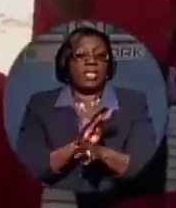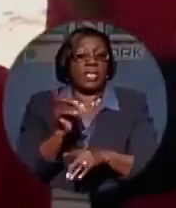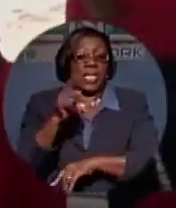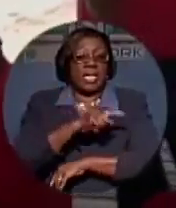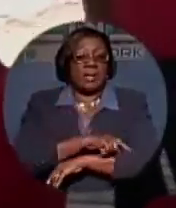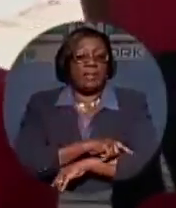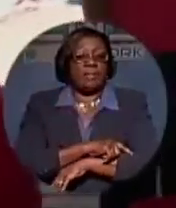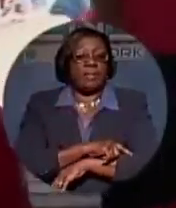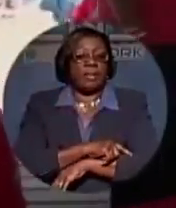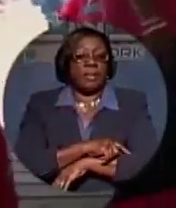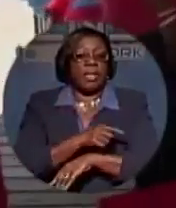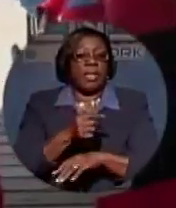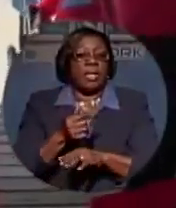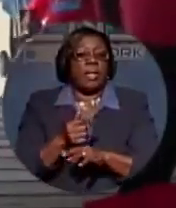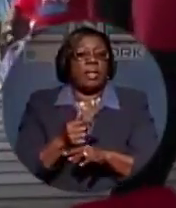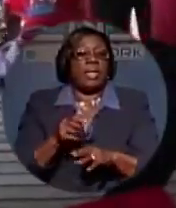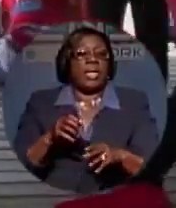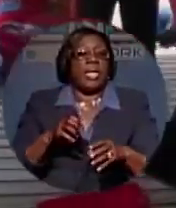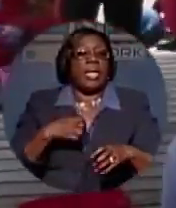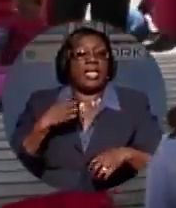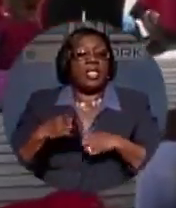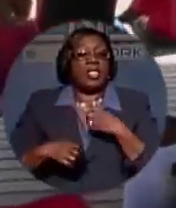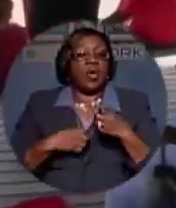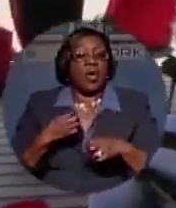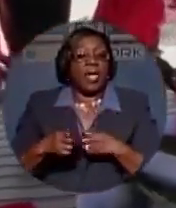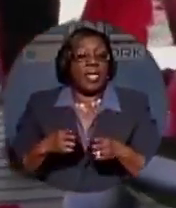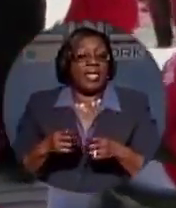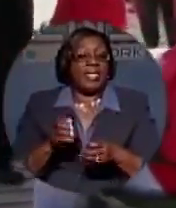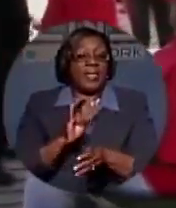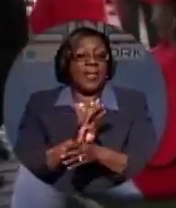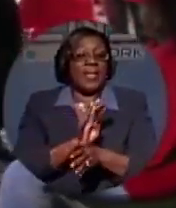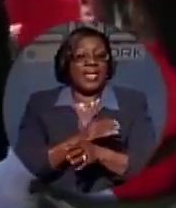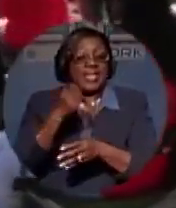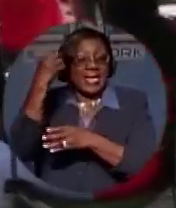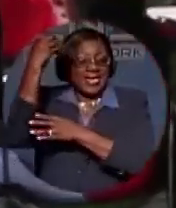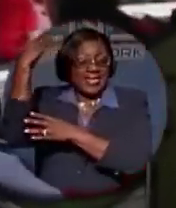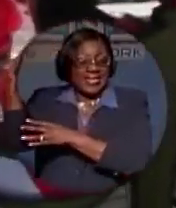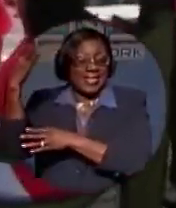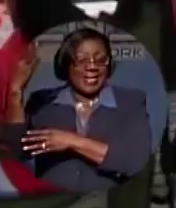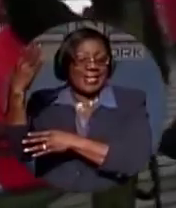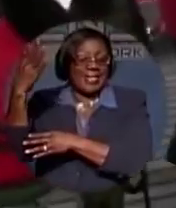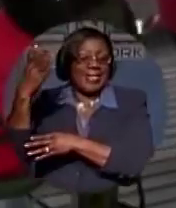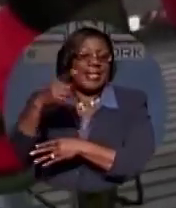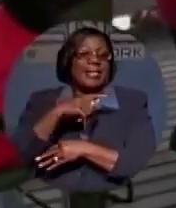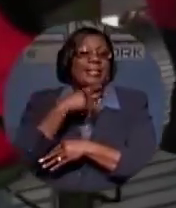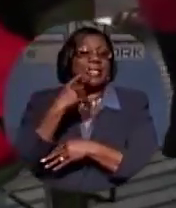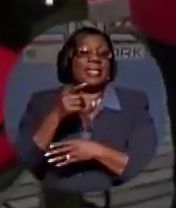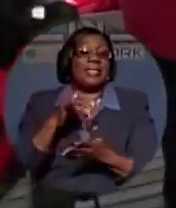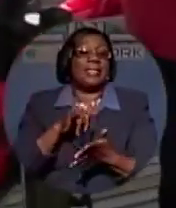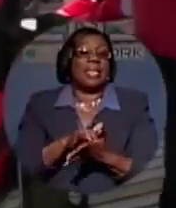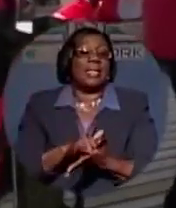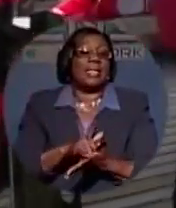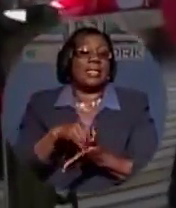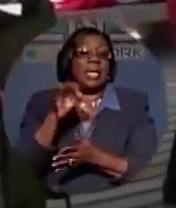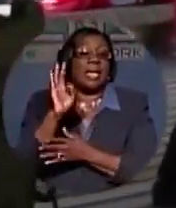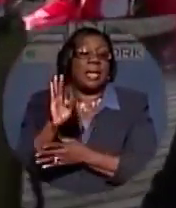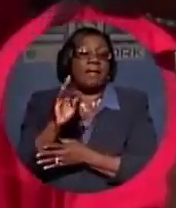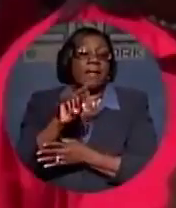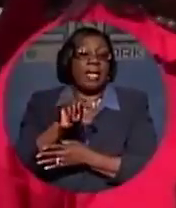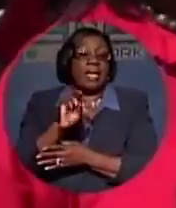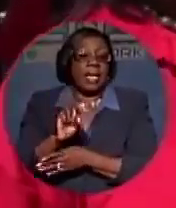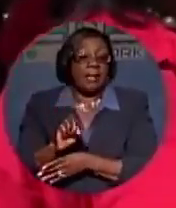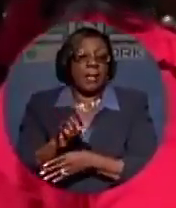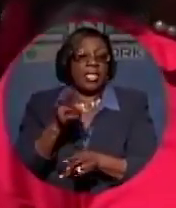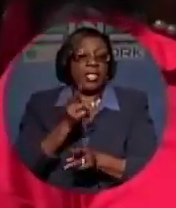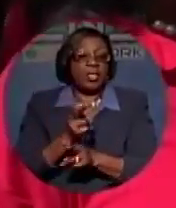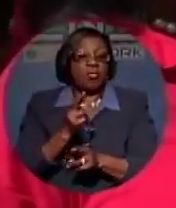Abaconians, while enjoying the view and enjoying the sun and greeting the Prime Minister, seem convinced that the FNM is a right choice for the Bahamian people.